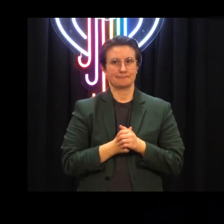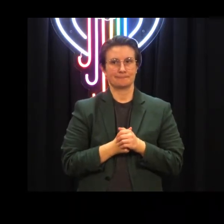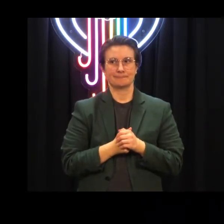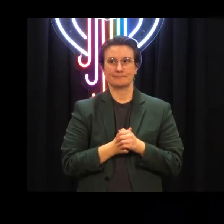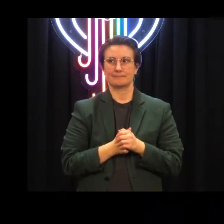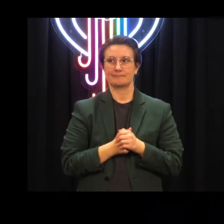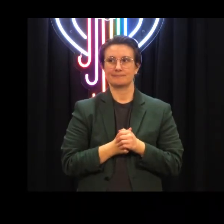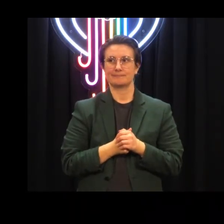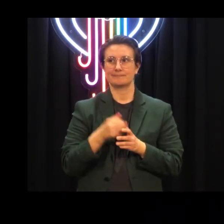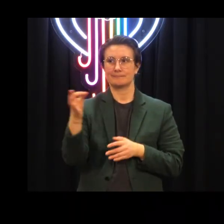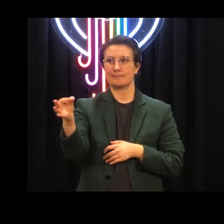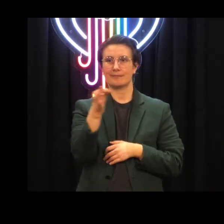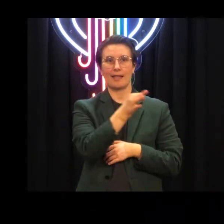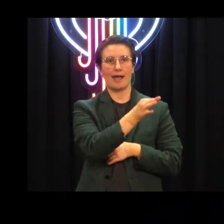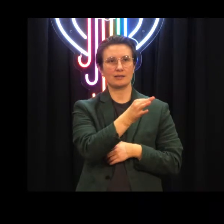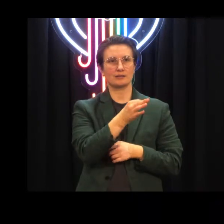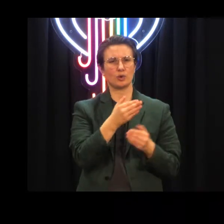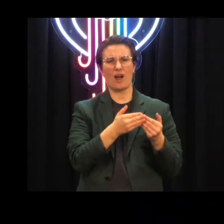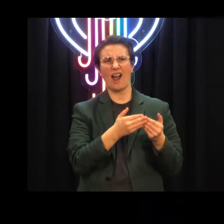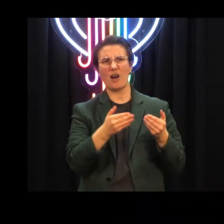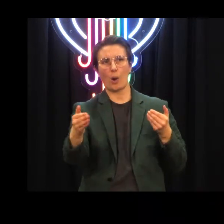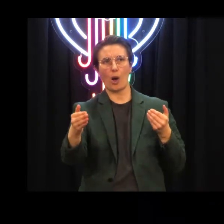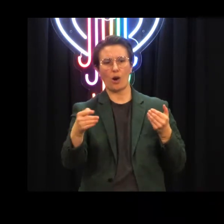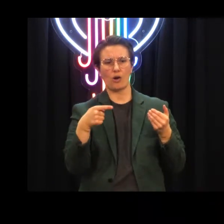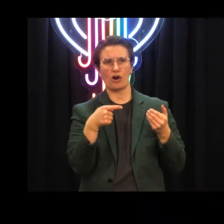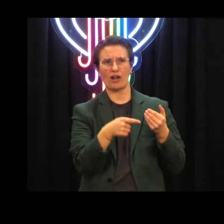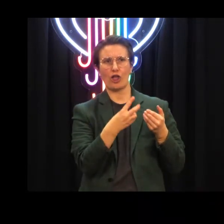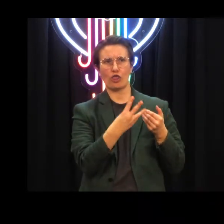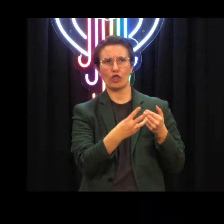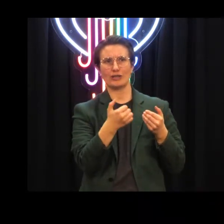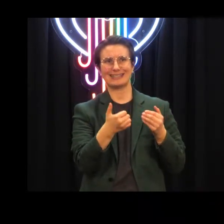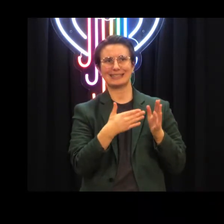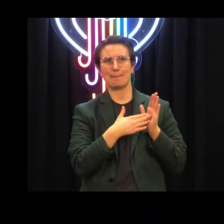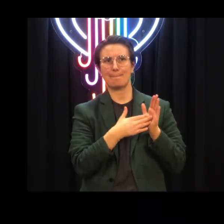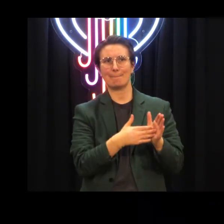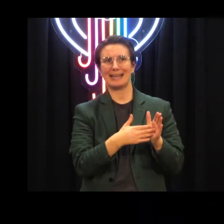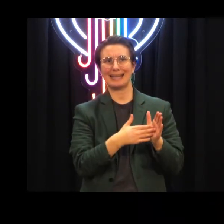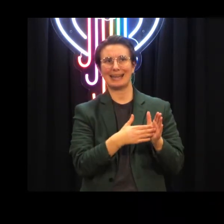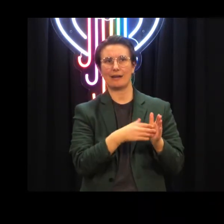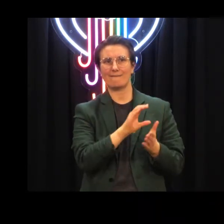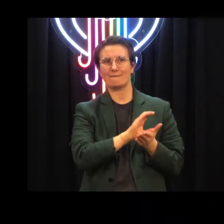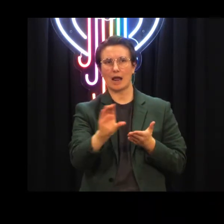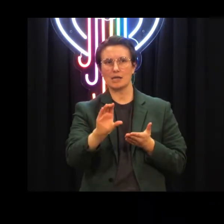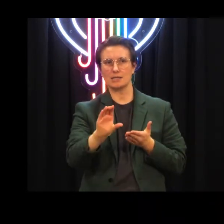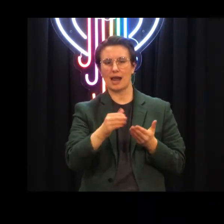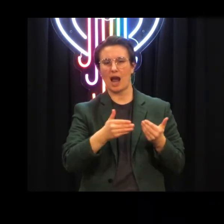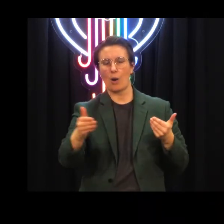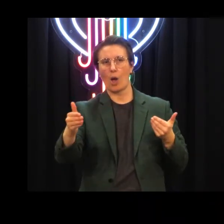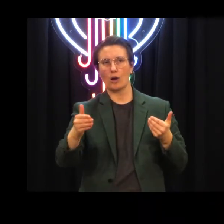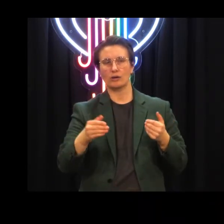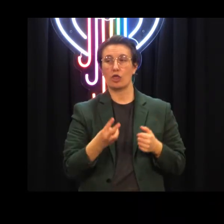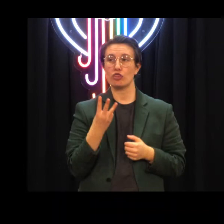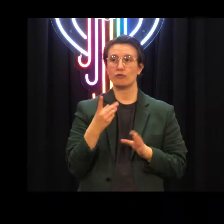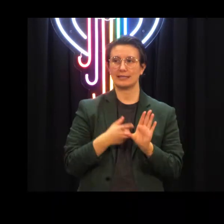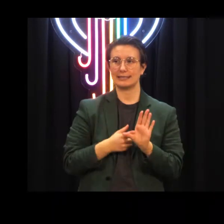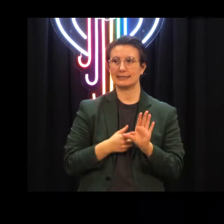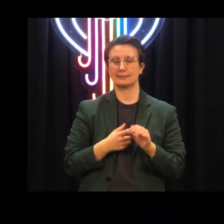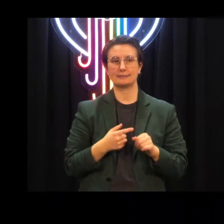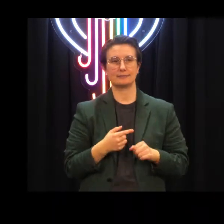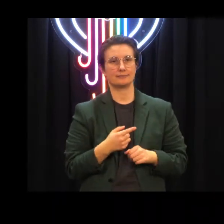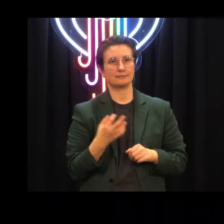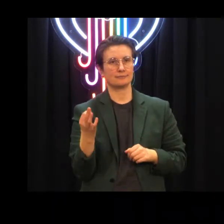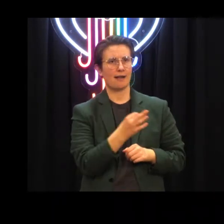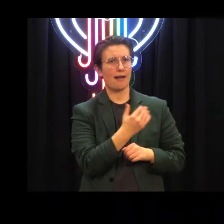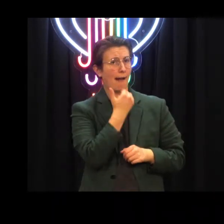How long is that fund going to last for the 36 million? It's a 3-year fund. Is that sufficient in terms of,